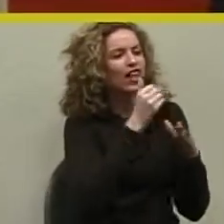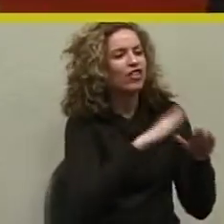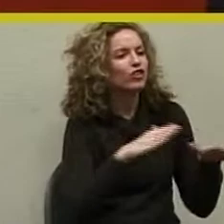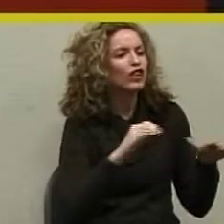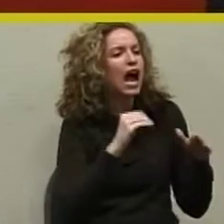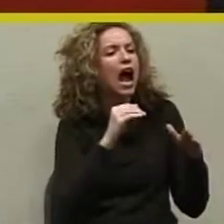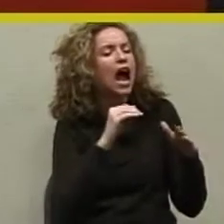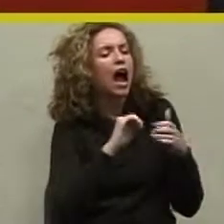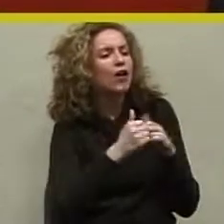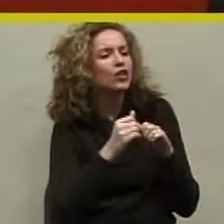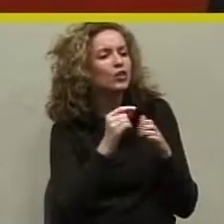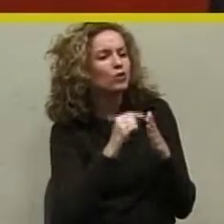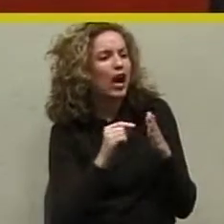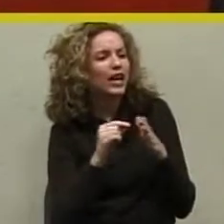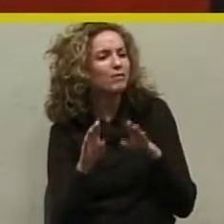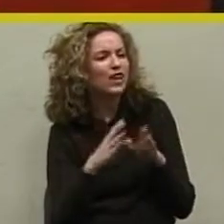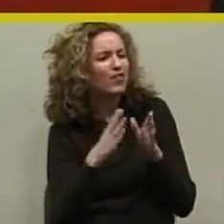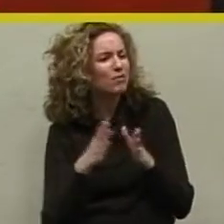your class?